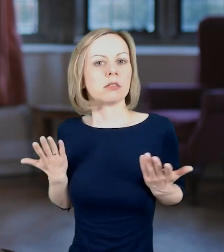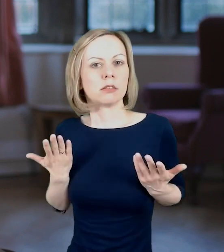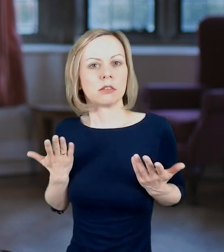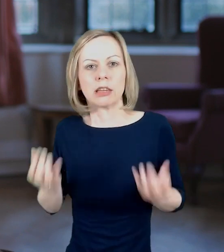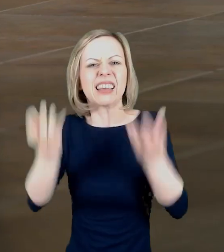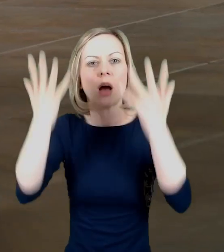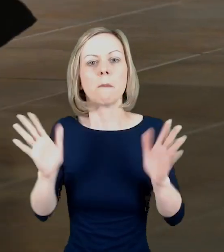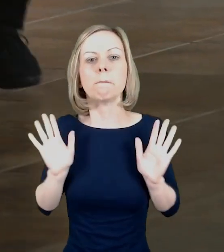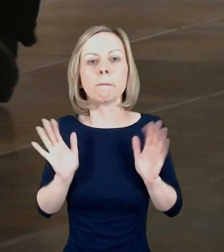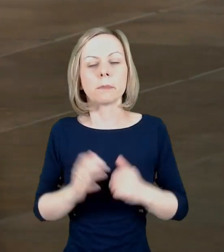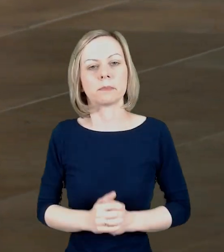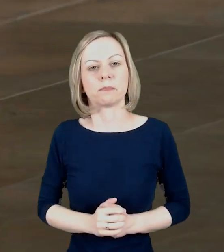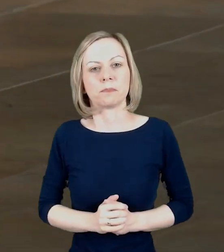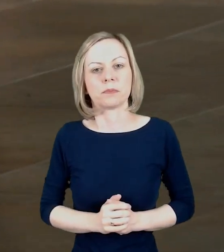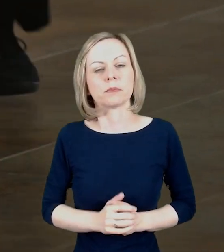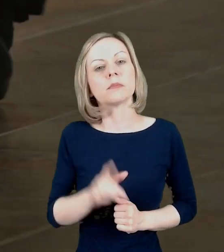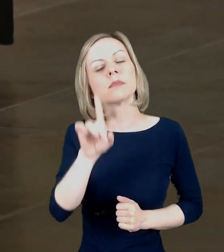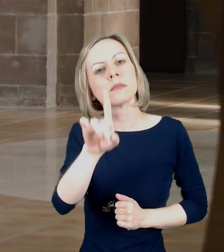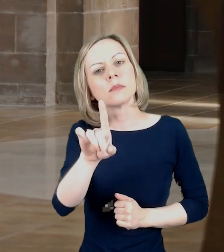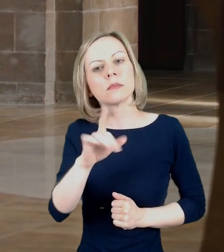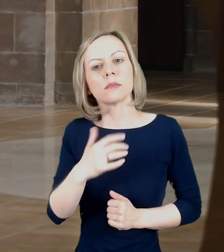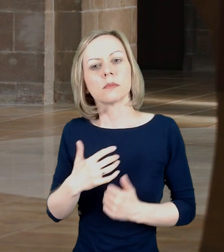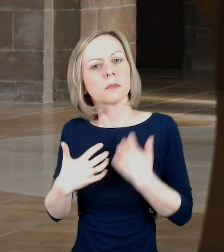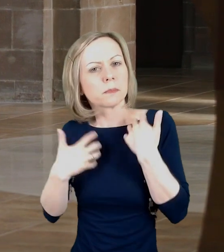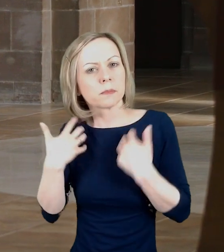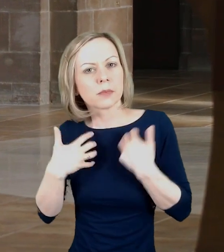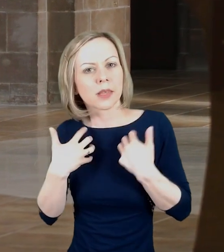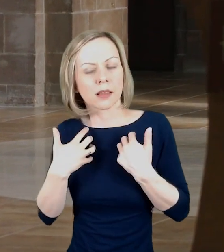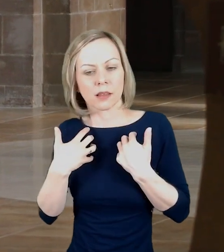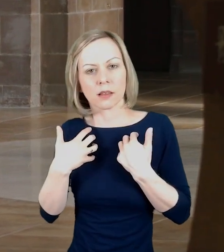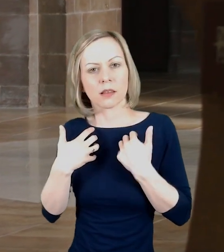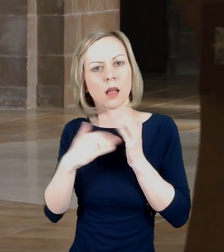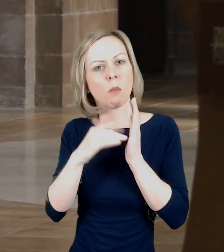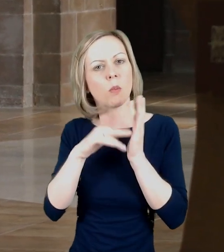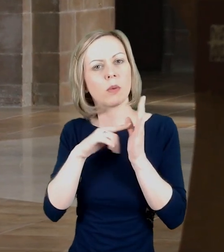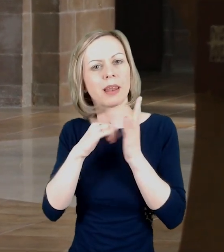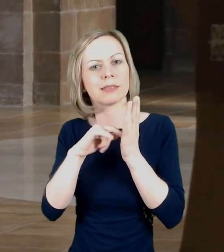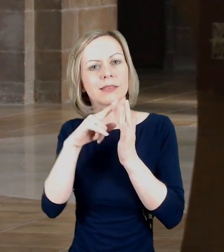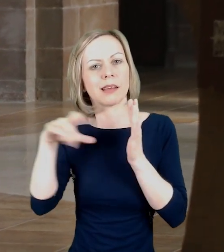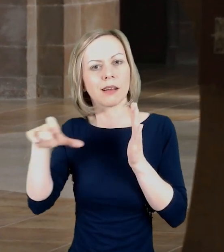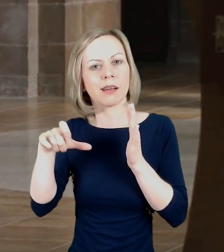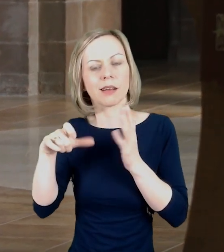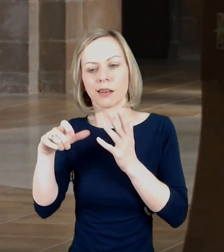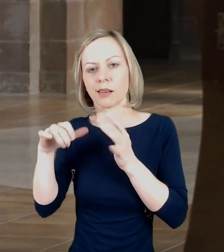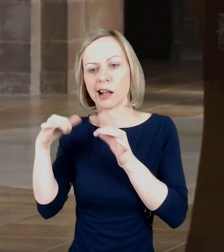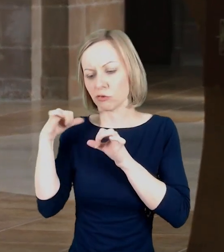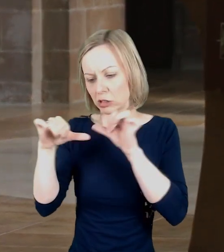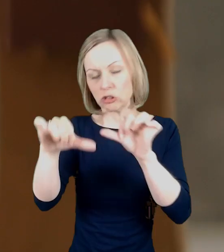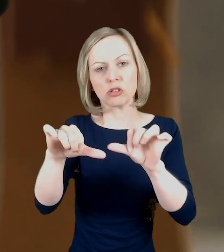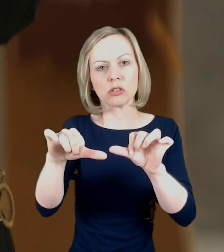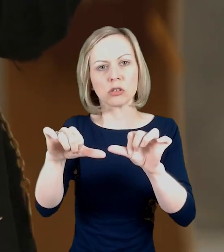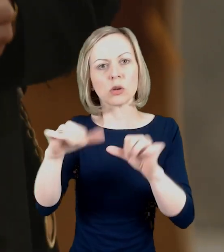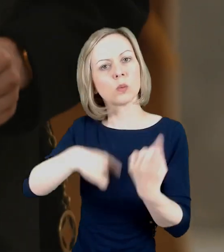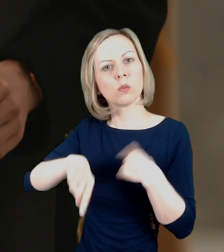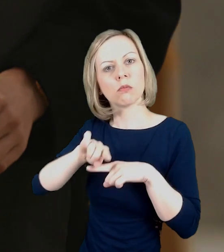it up. But one of the things that the monastic tradition teaches us is to attend to those thoughts,